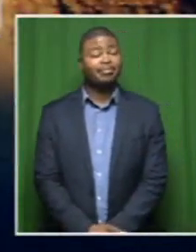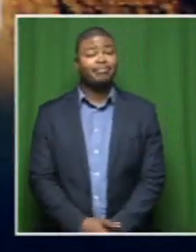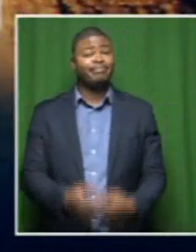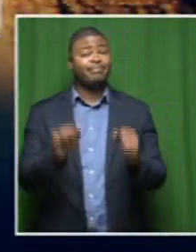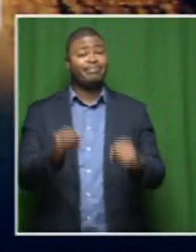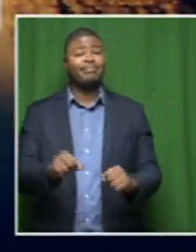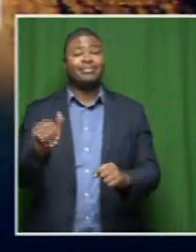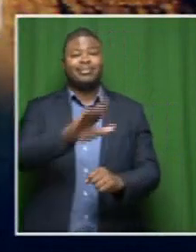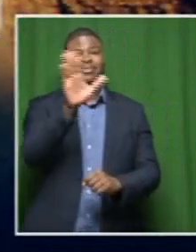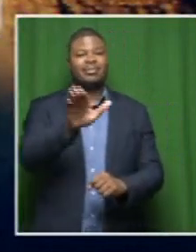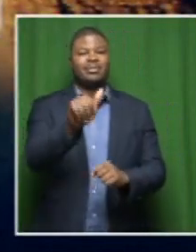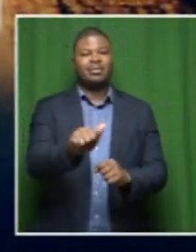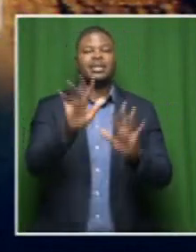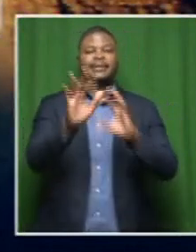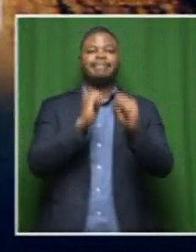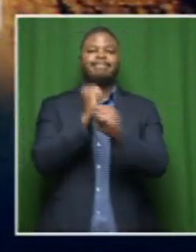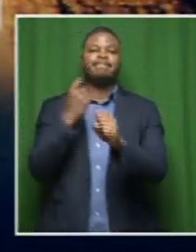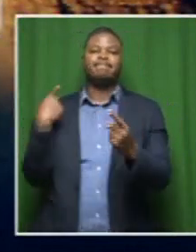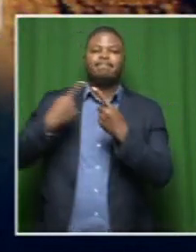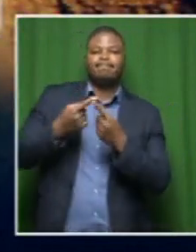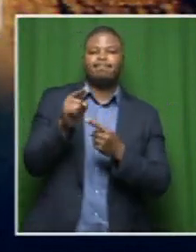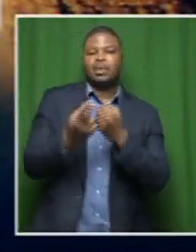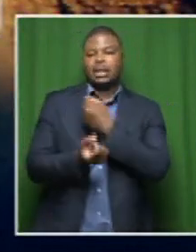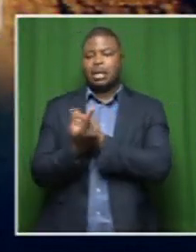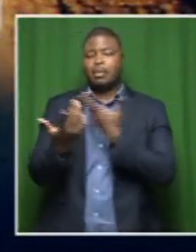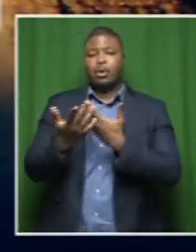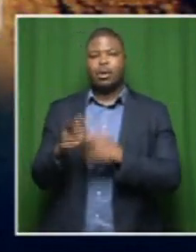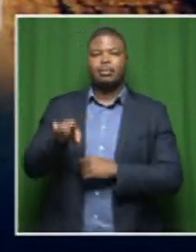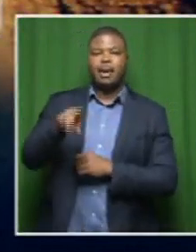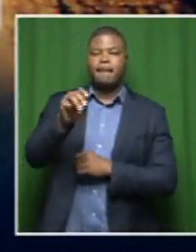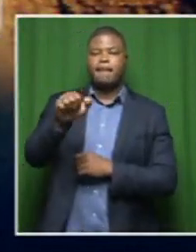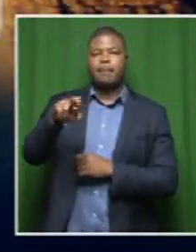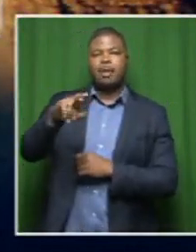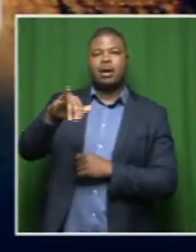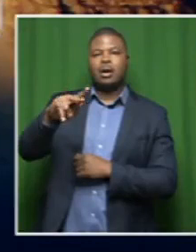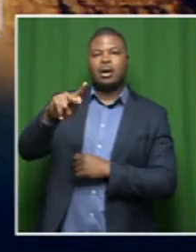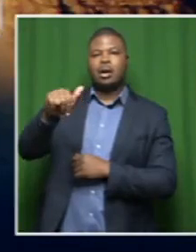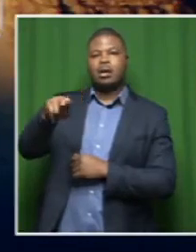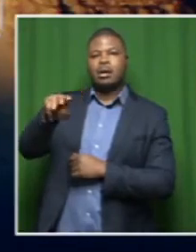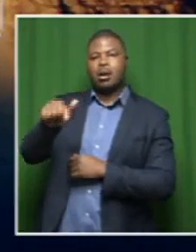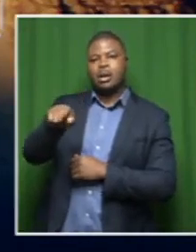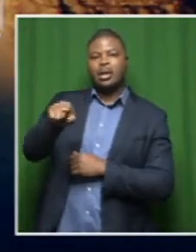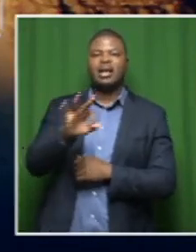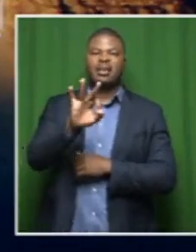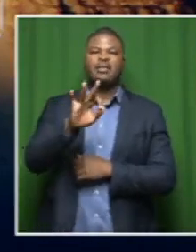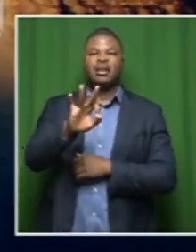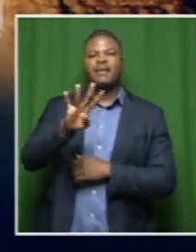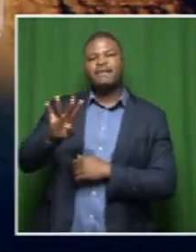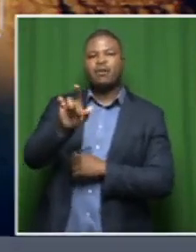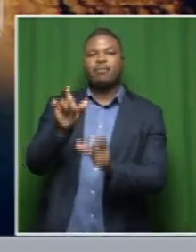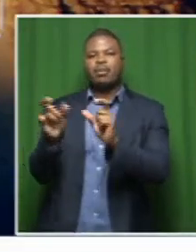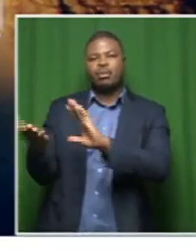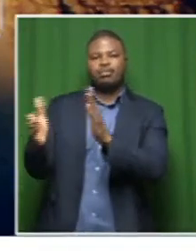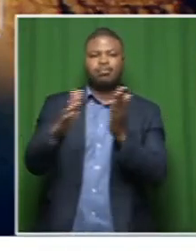Now, as South Africa marks 10 years after the Marikana Massacre, where 34 mine workers died, the Socio-Economic Rights Institute,